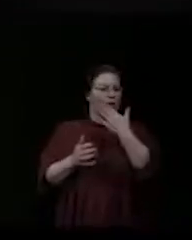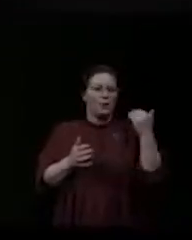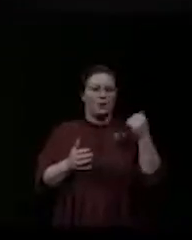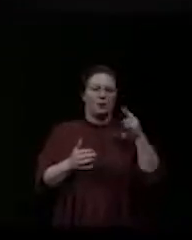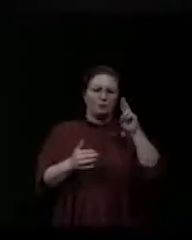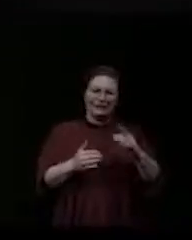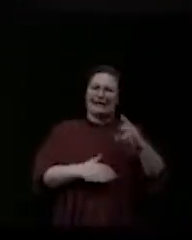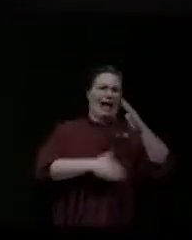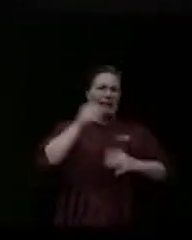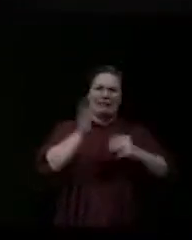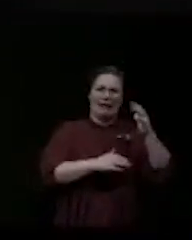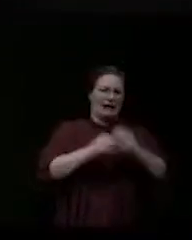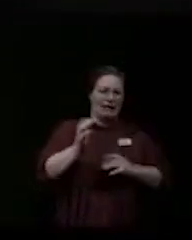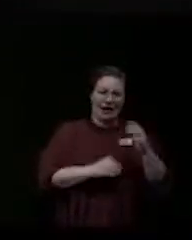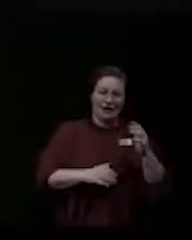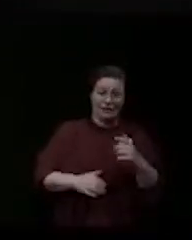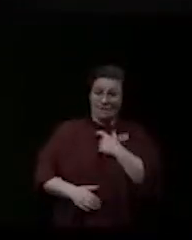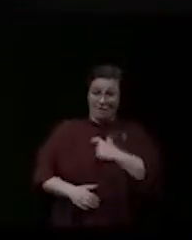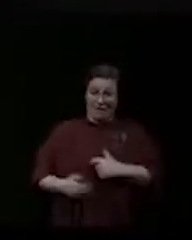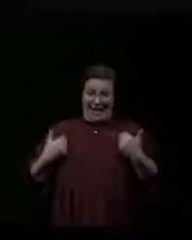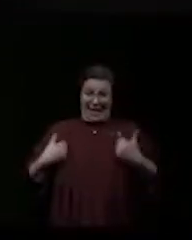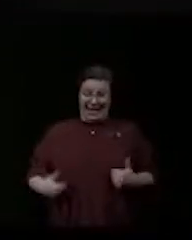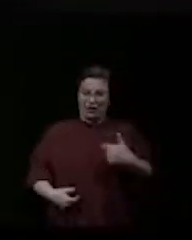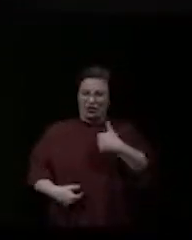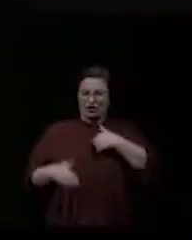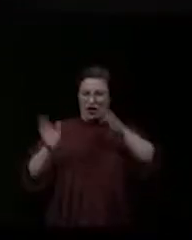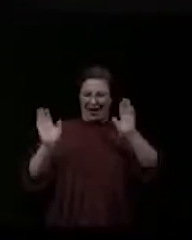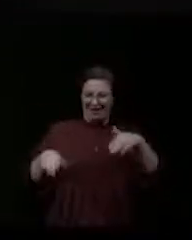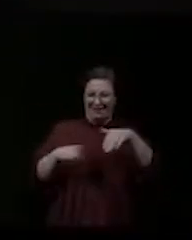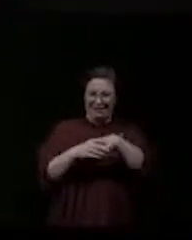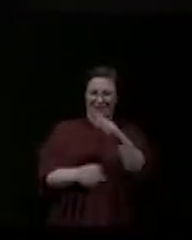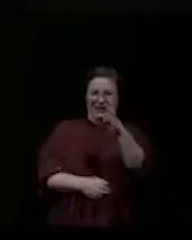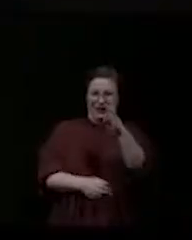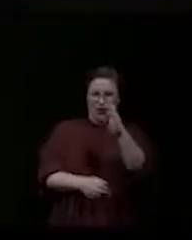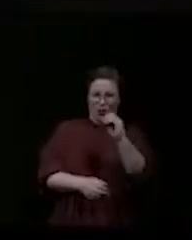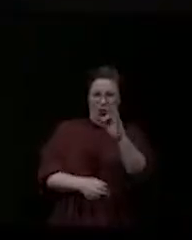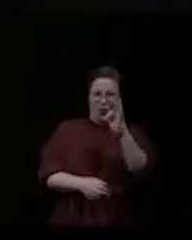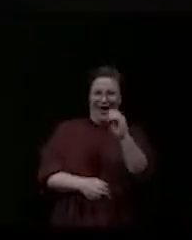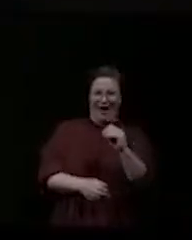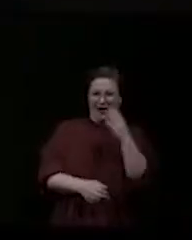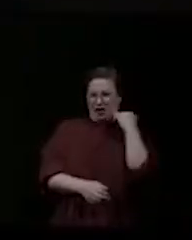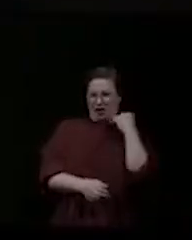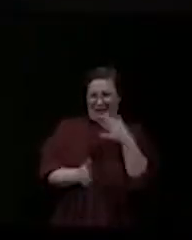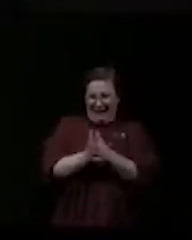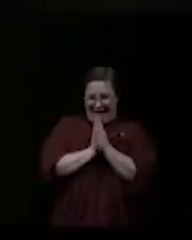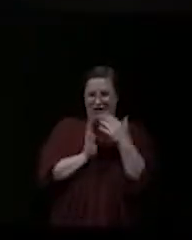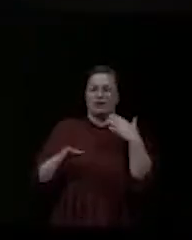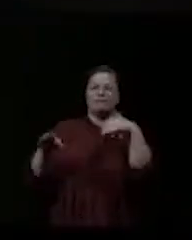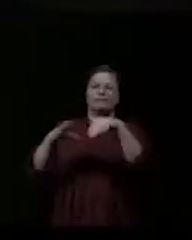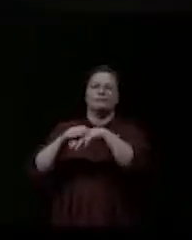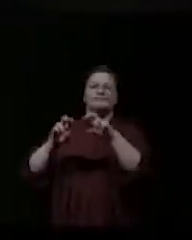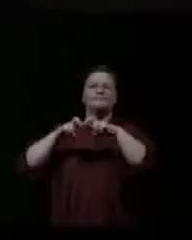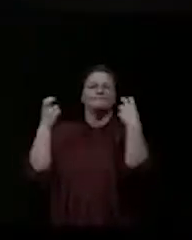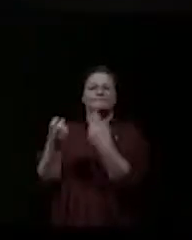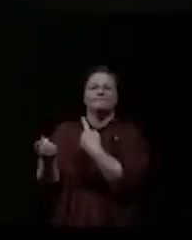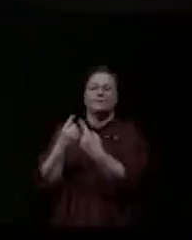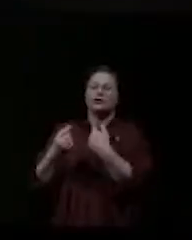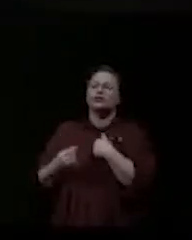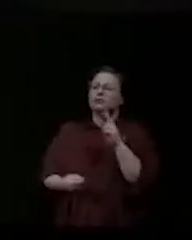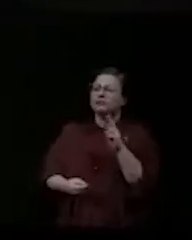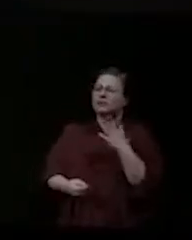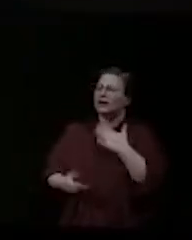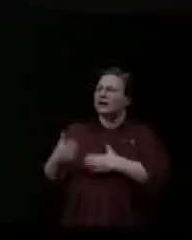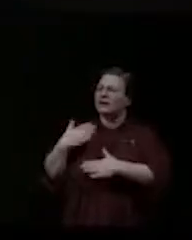And for me, I was at a session in Doha over the weekend, and I thought it was very interesting